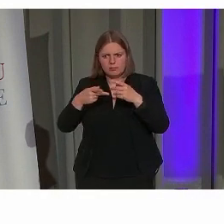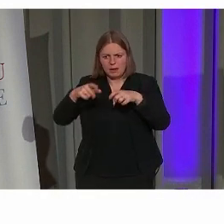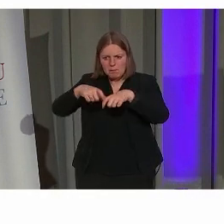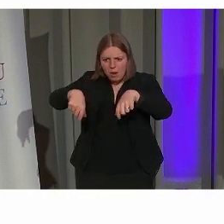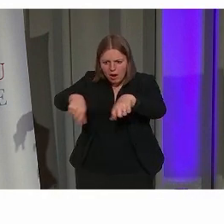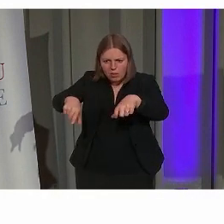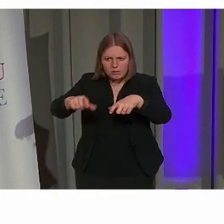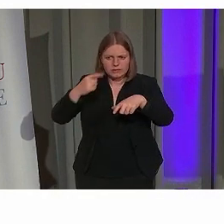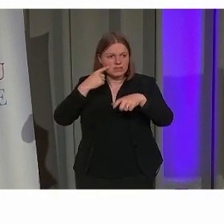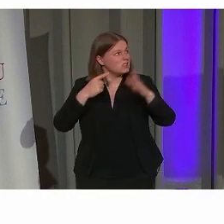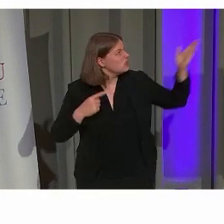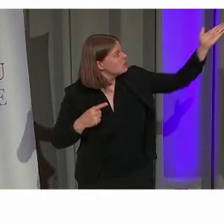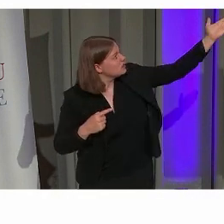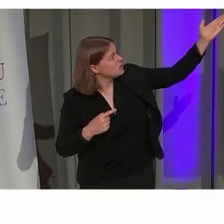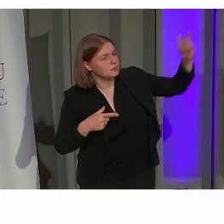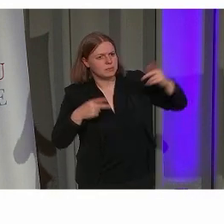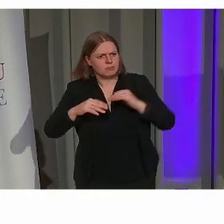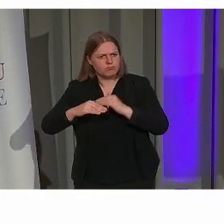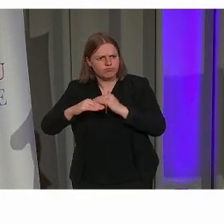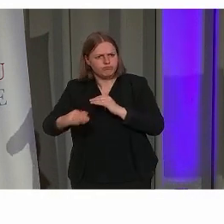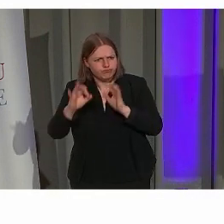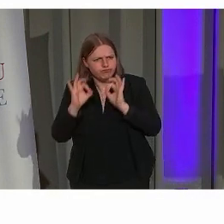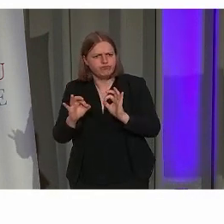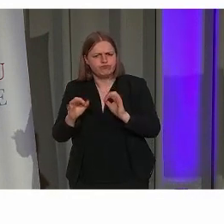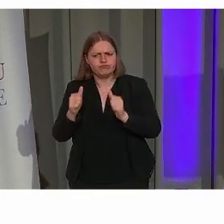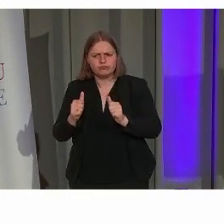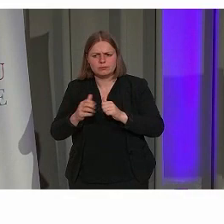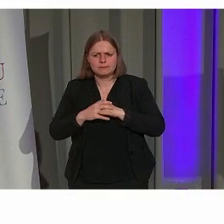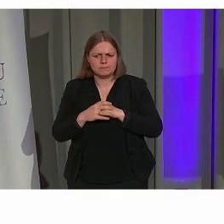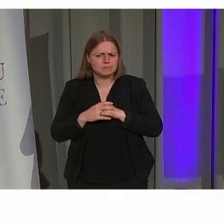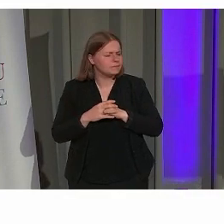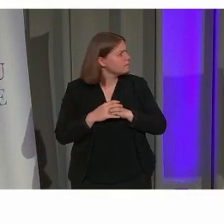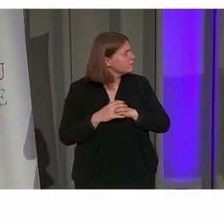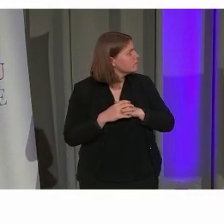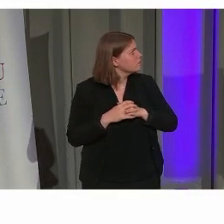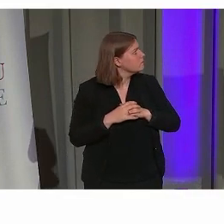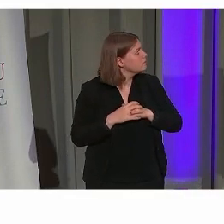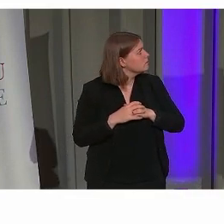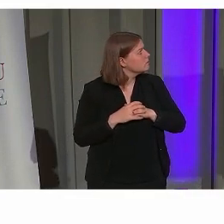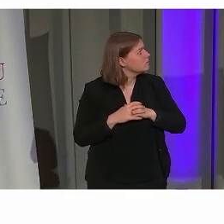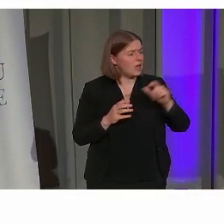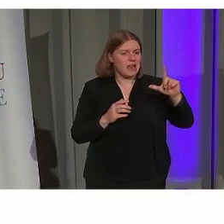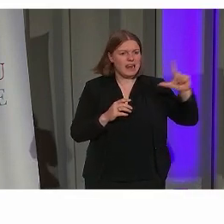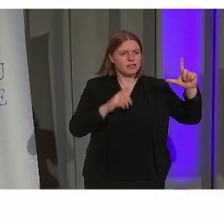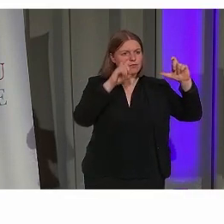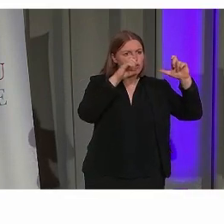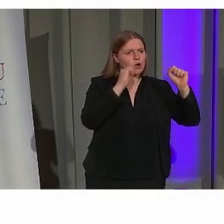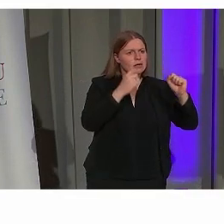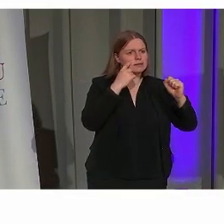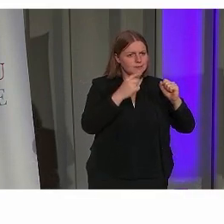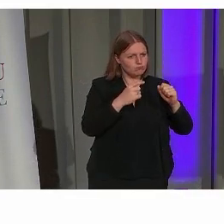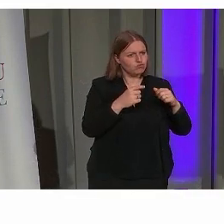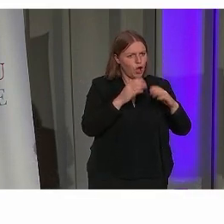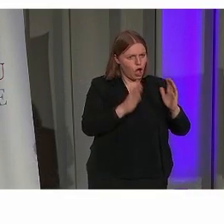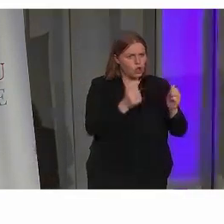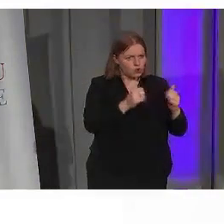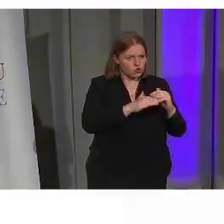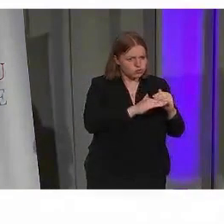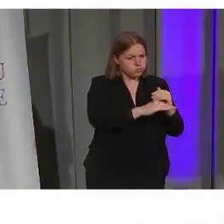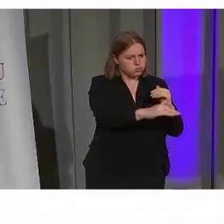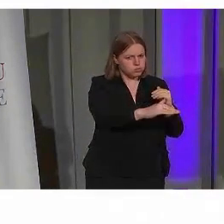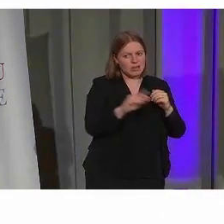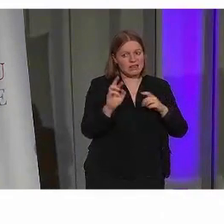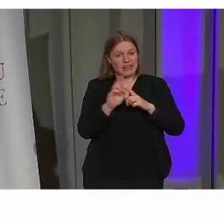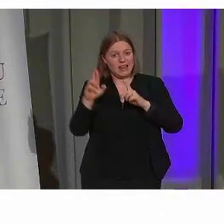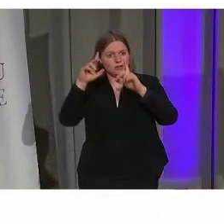see on the left a compacted and firm pavement, and on the